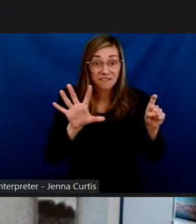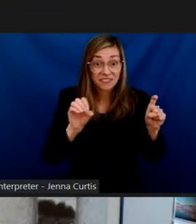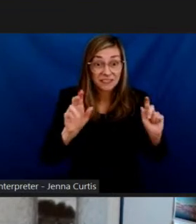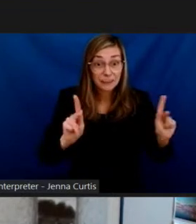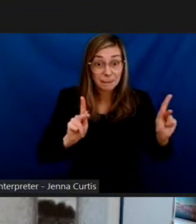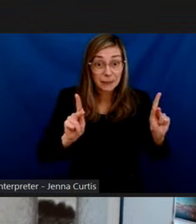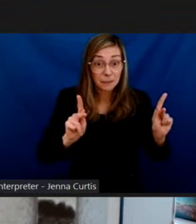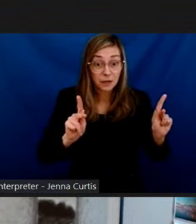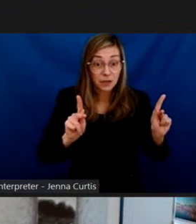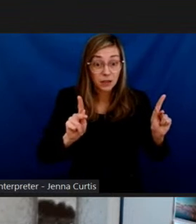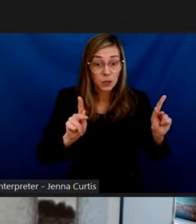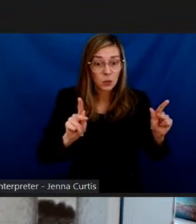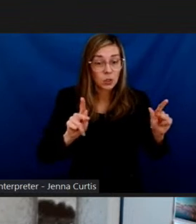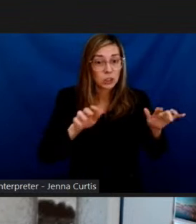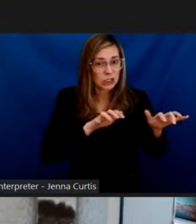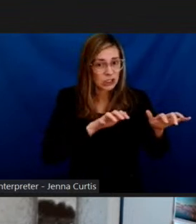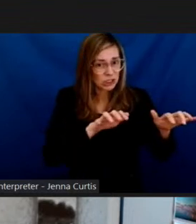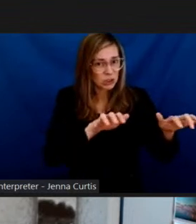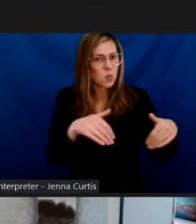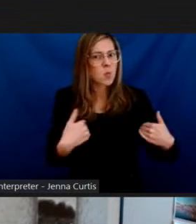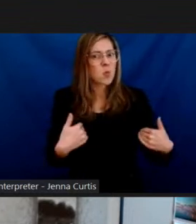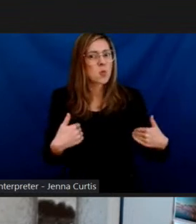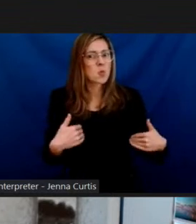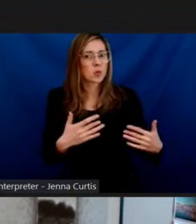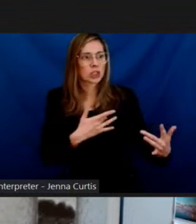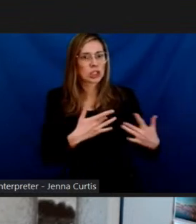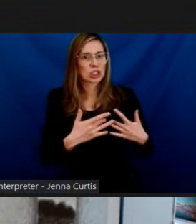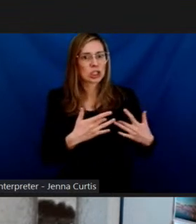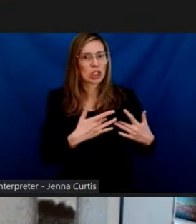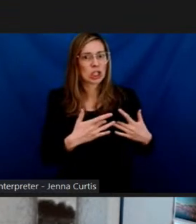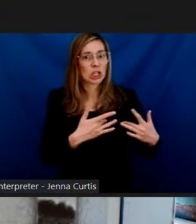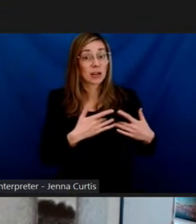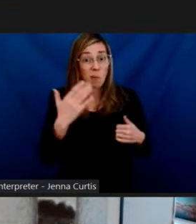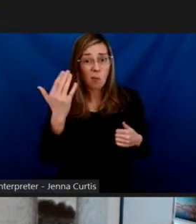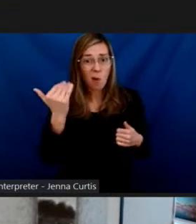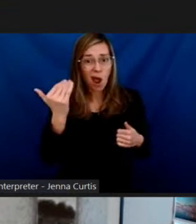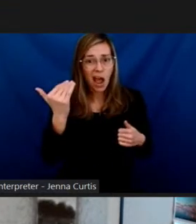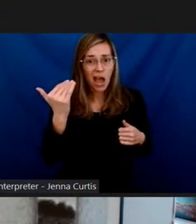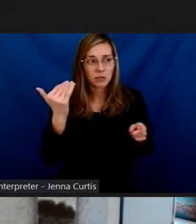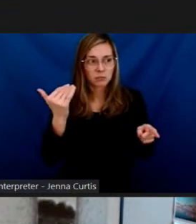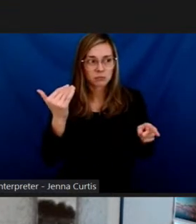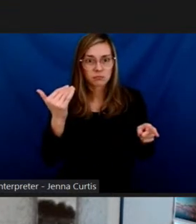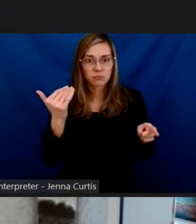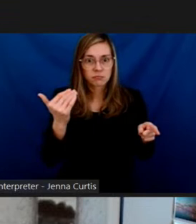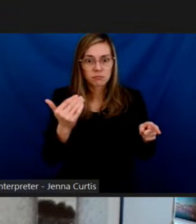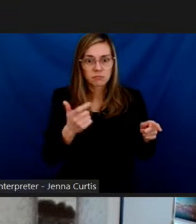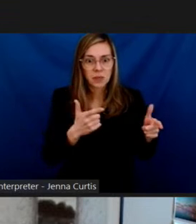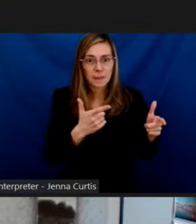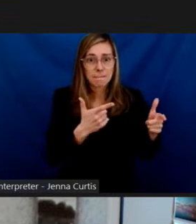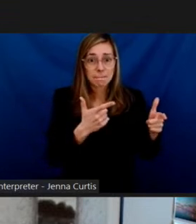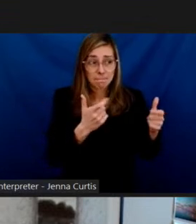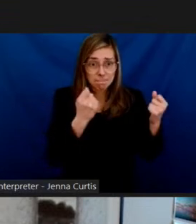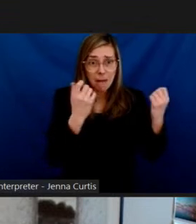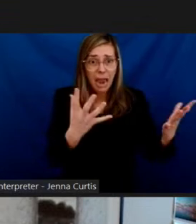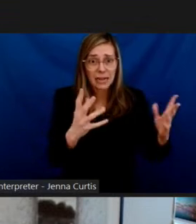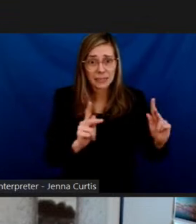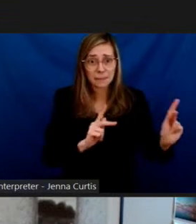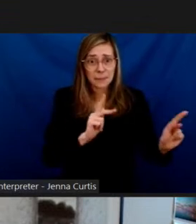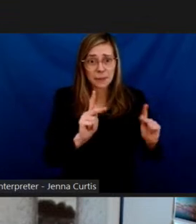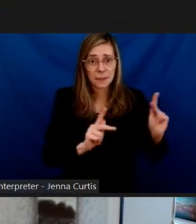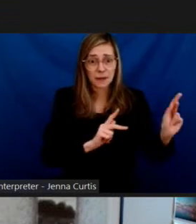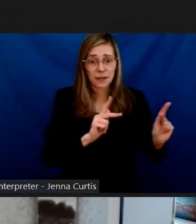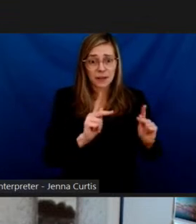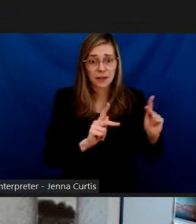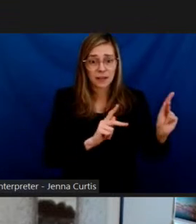That is a little disconcerting because it's basically putting in another huge, large population. But as we've